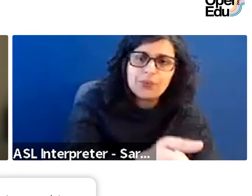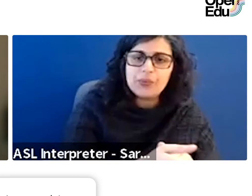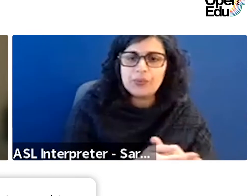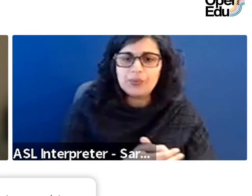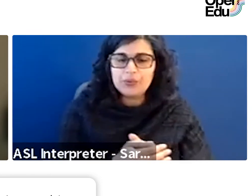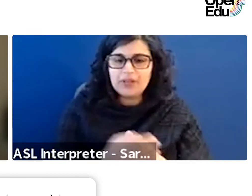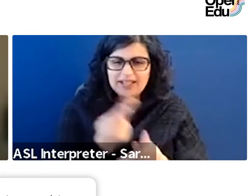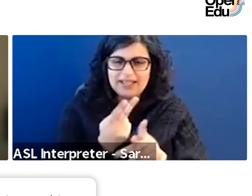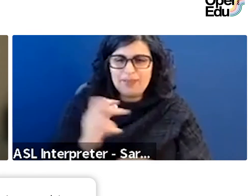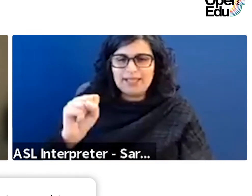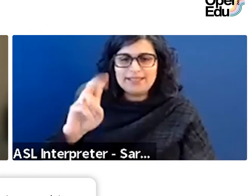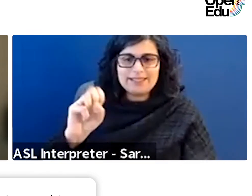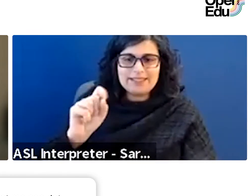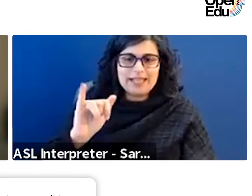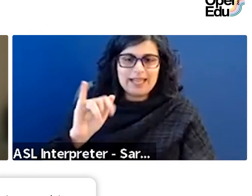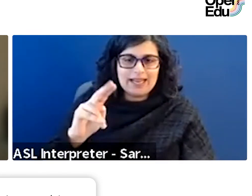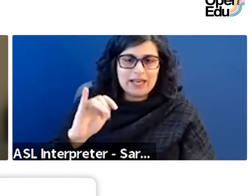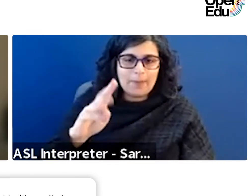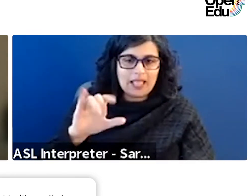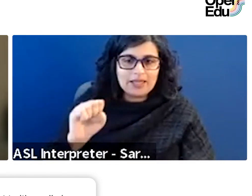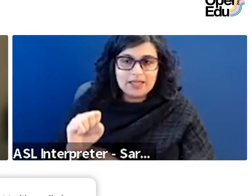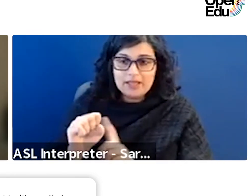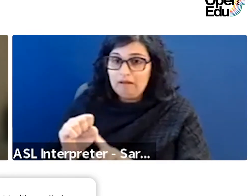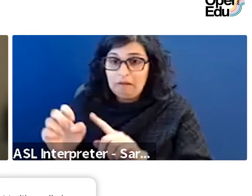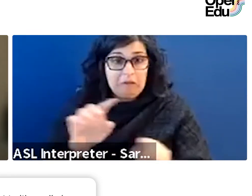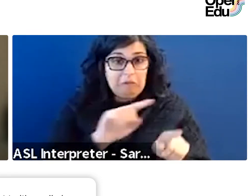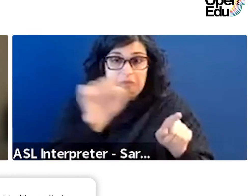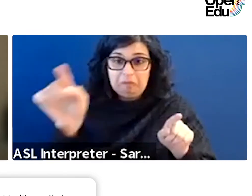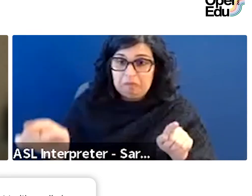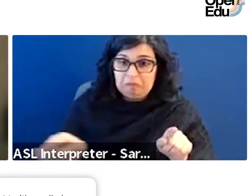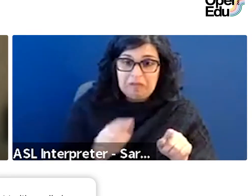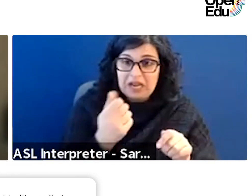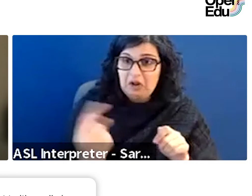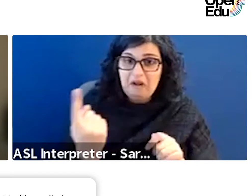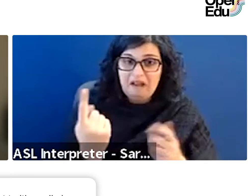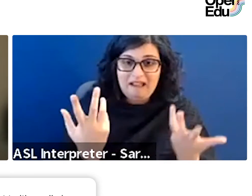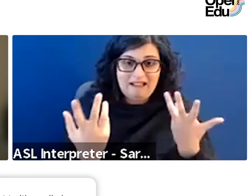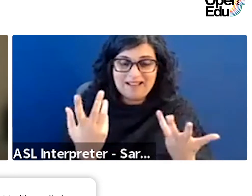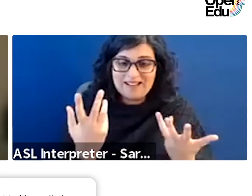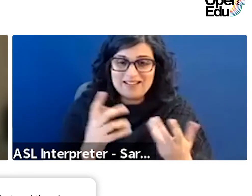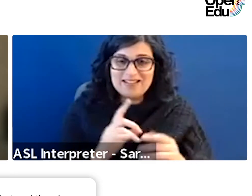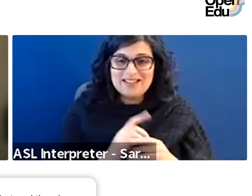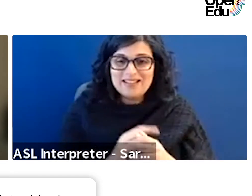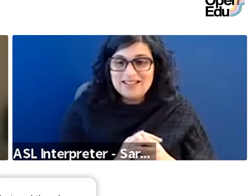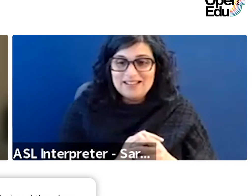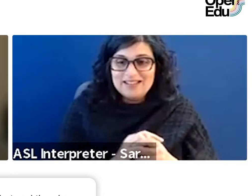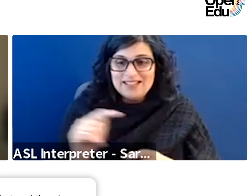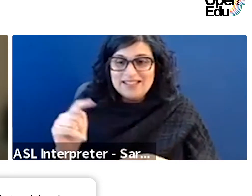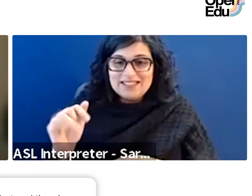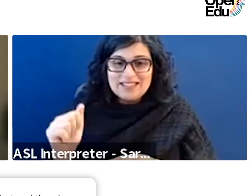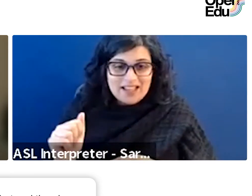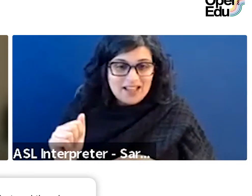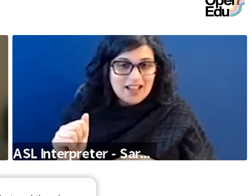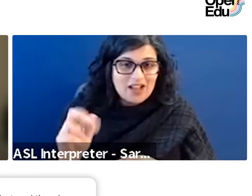let me see. Bob, Tia, Raul, if you want to, you know, it's really in your wheelhouse. If you want to jump to that,